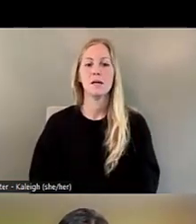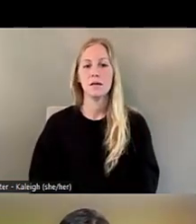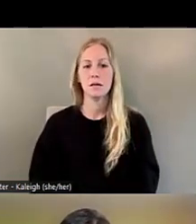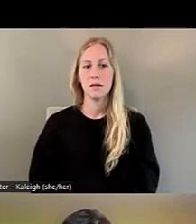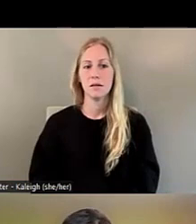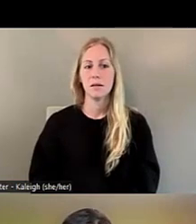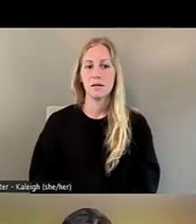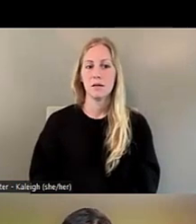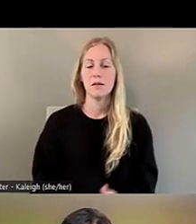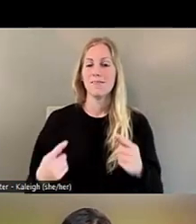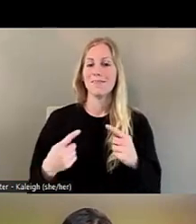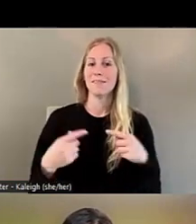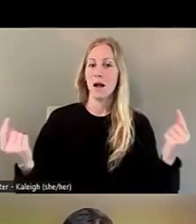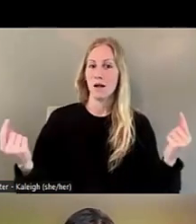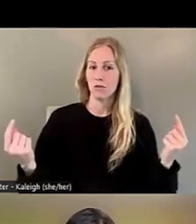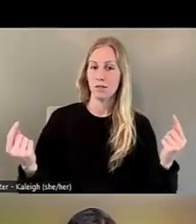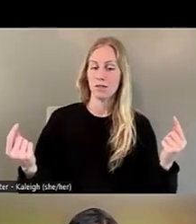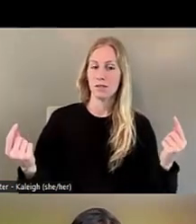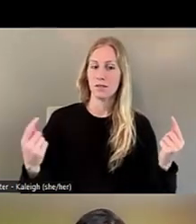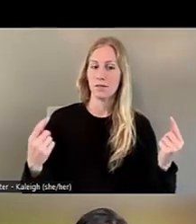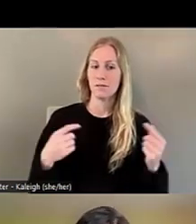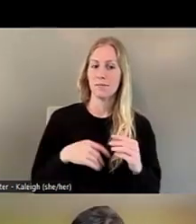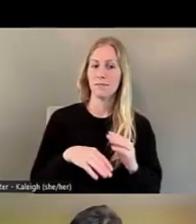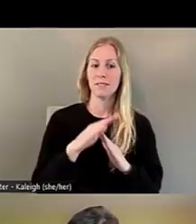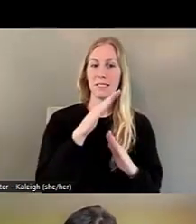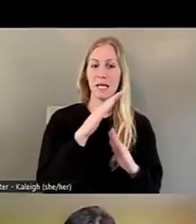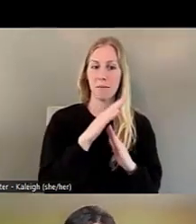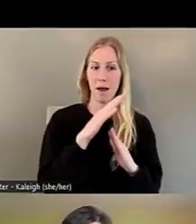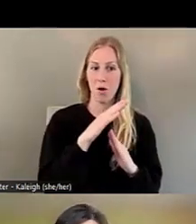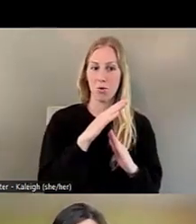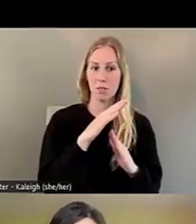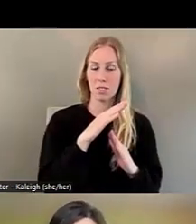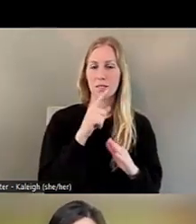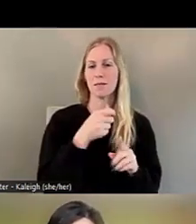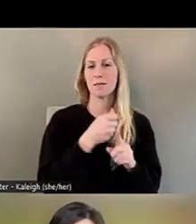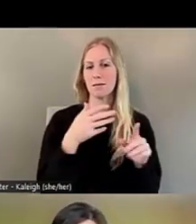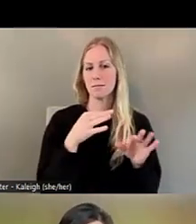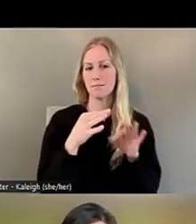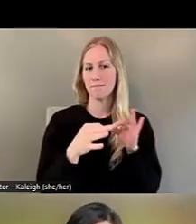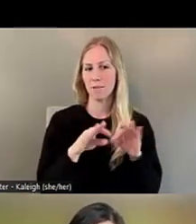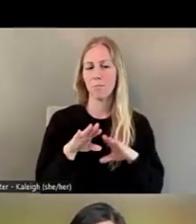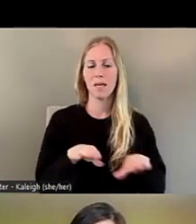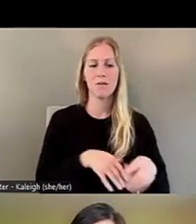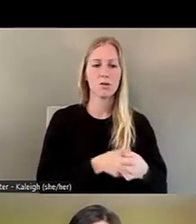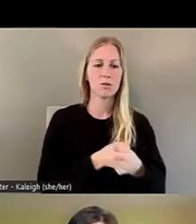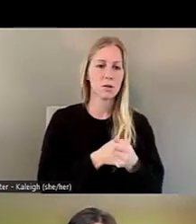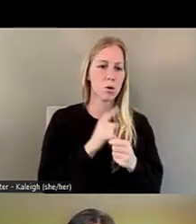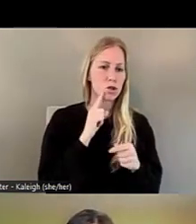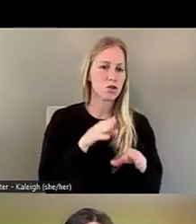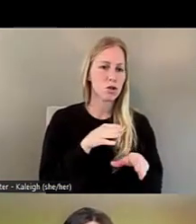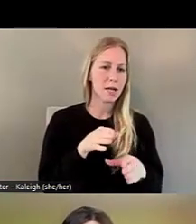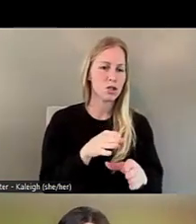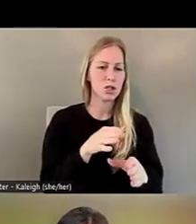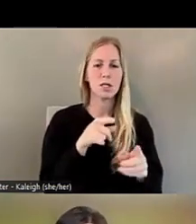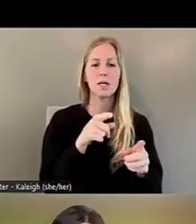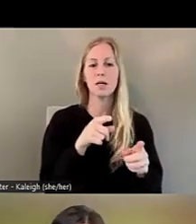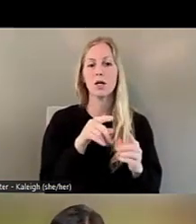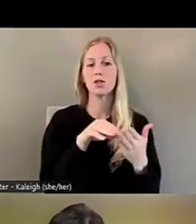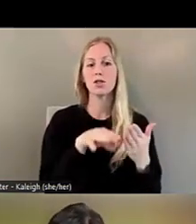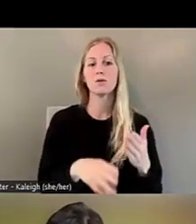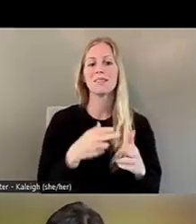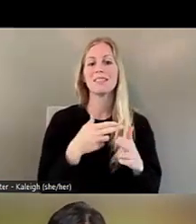By contrast, timeout is defined as a behavioral support strategy in which a student